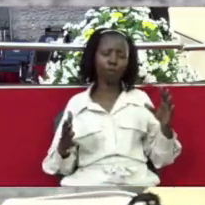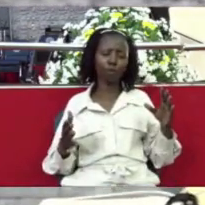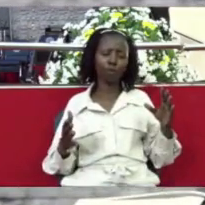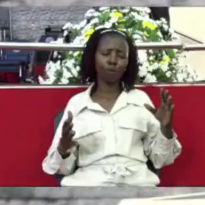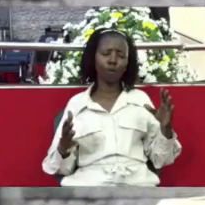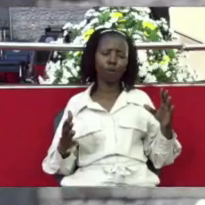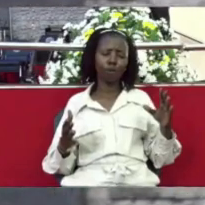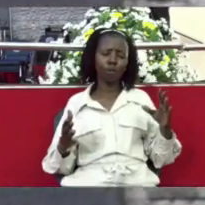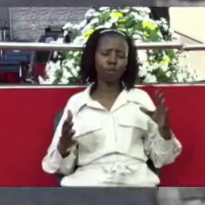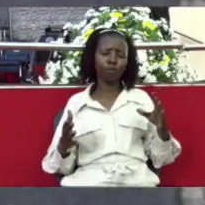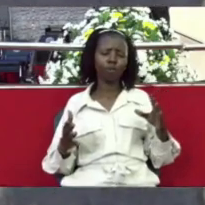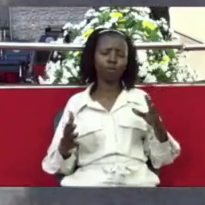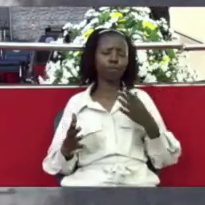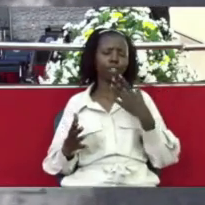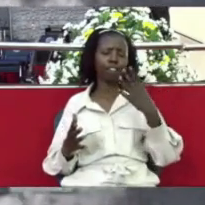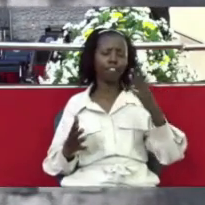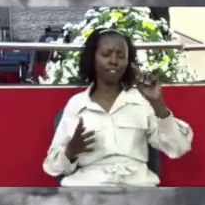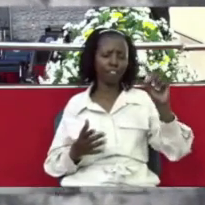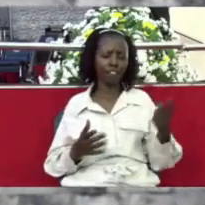The 5,000 is the extra.